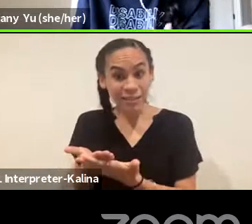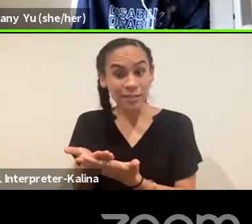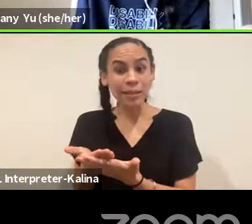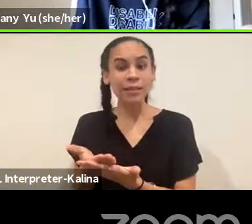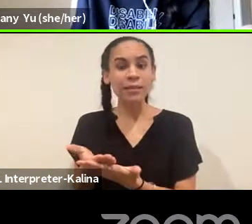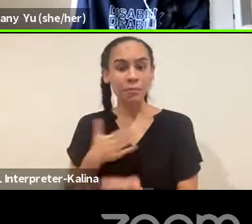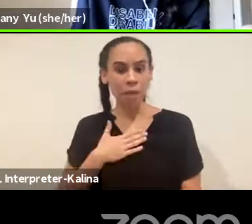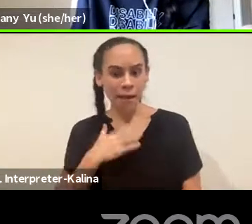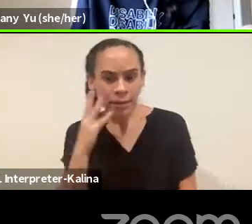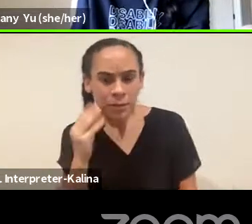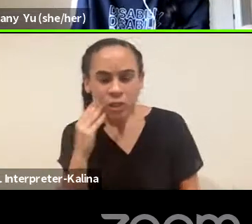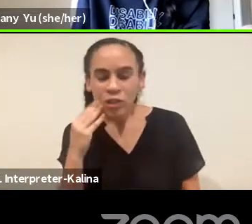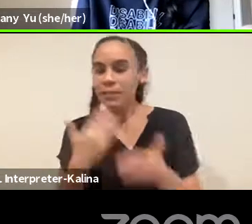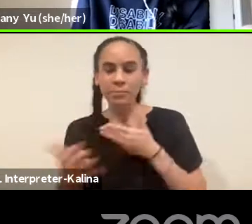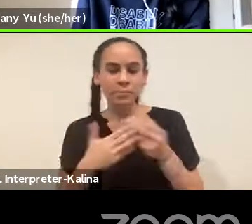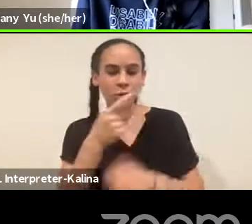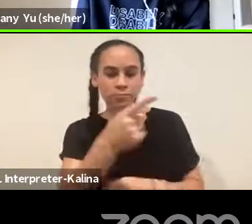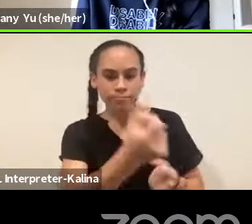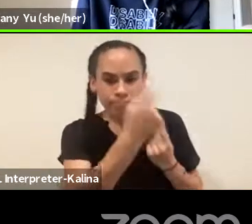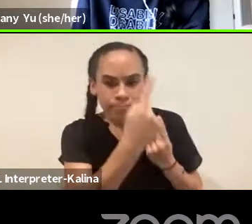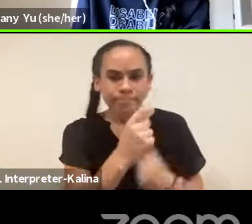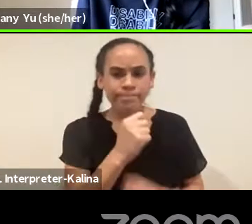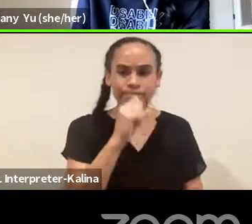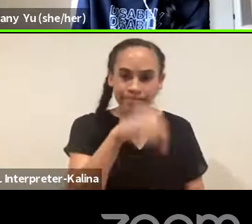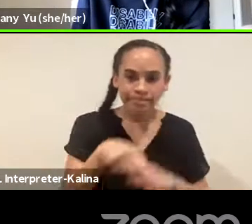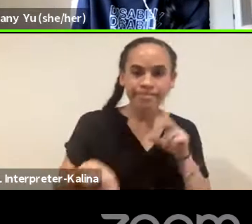if you don't understand it?